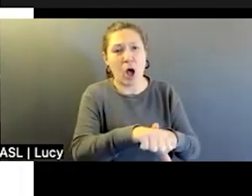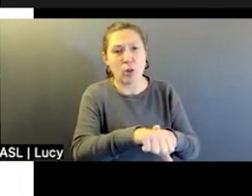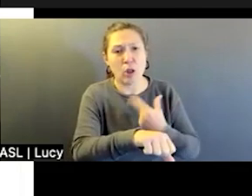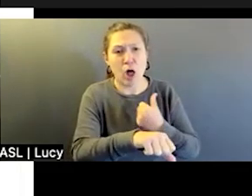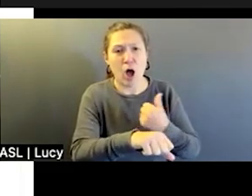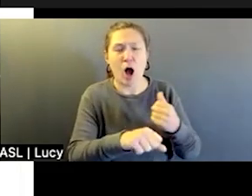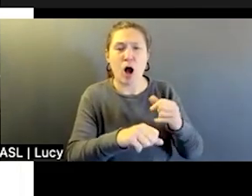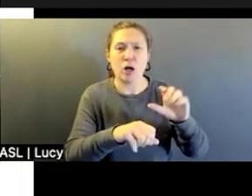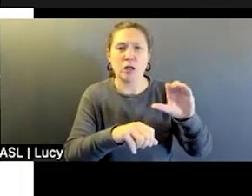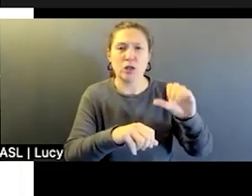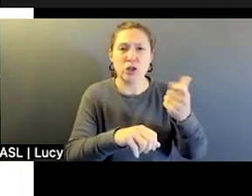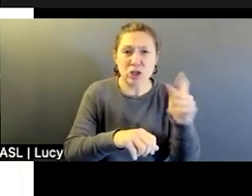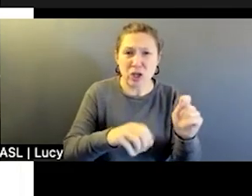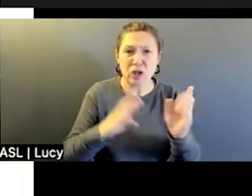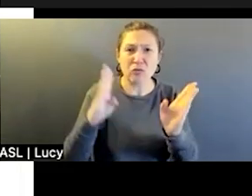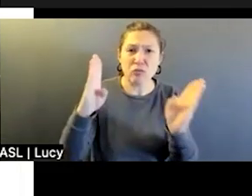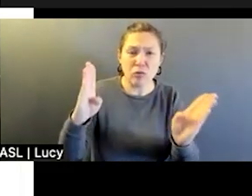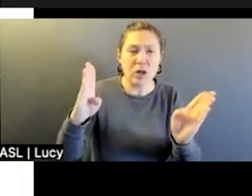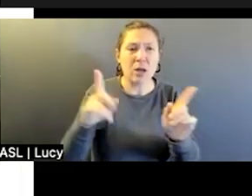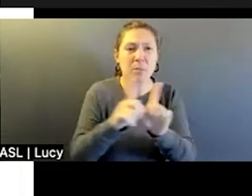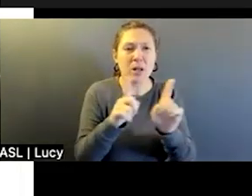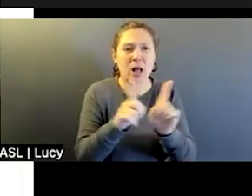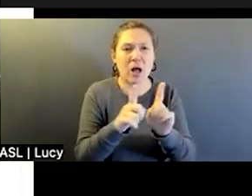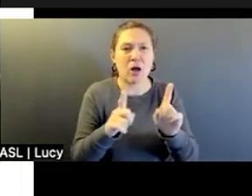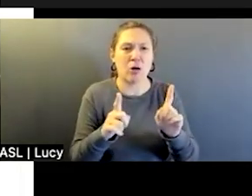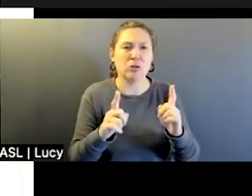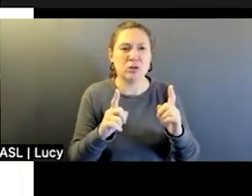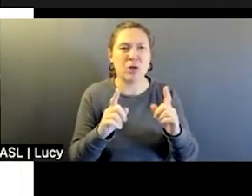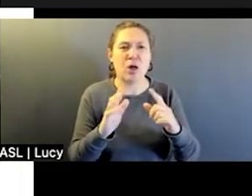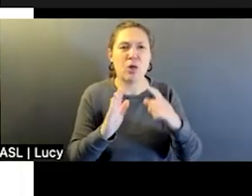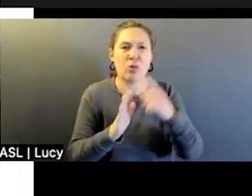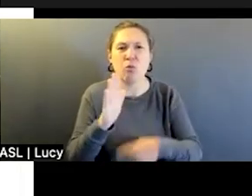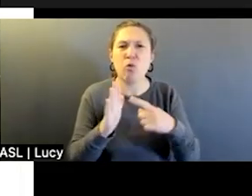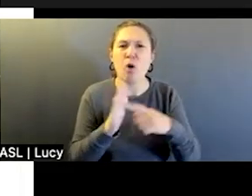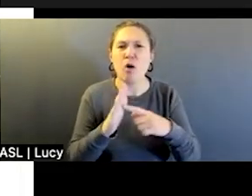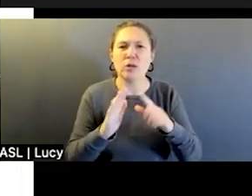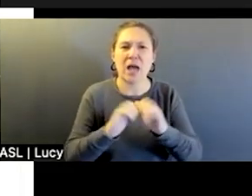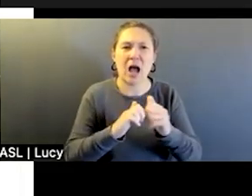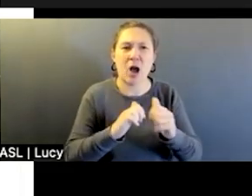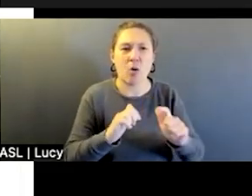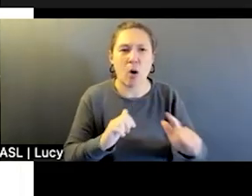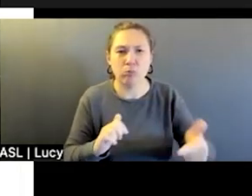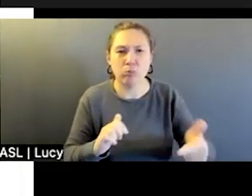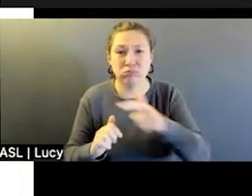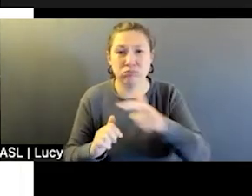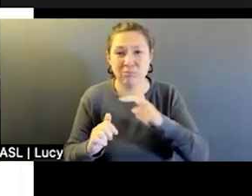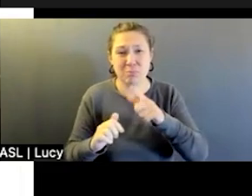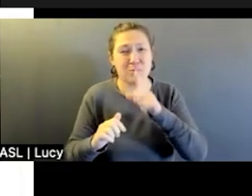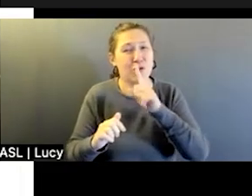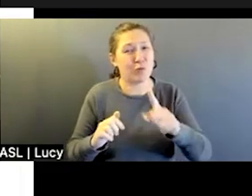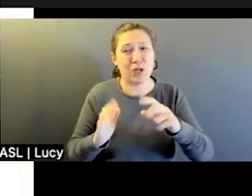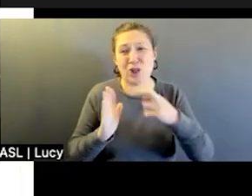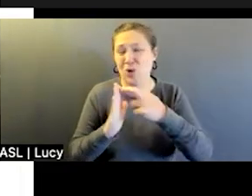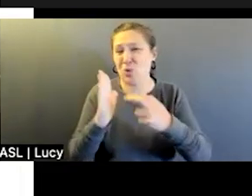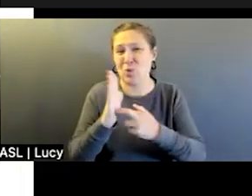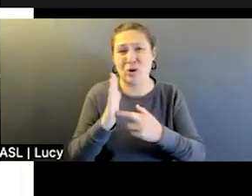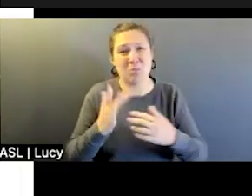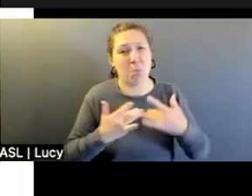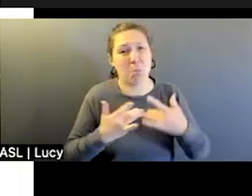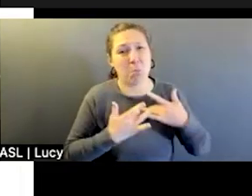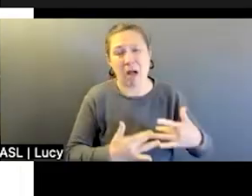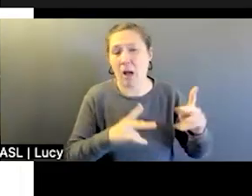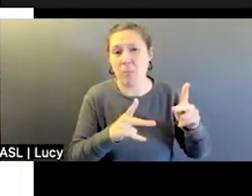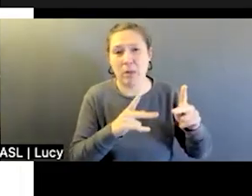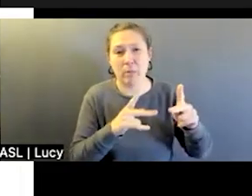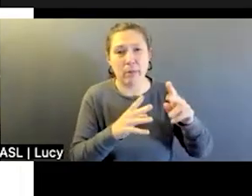in the roles. These rules, again, are generally completely ignored or partially ignored,